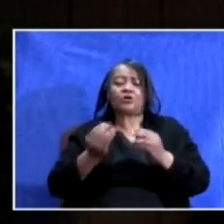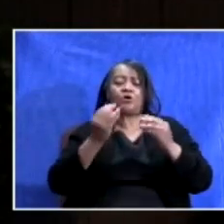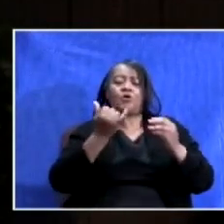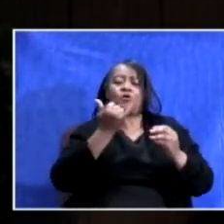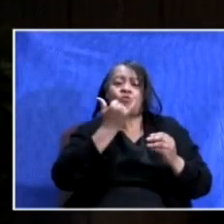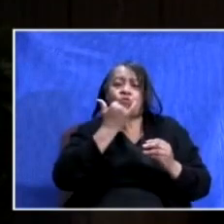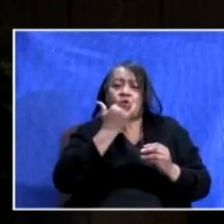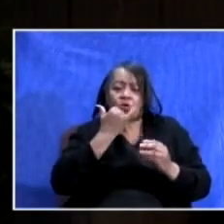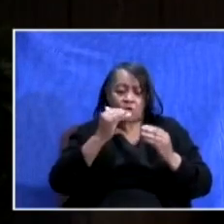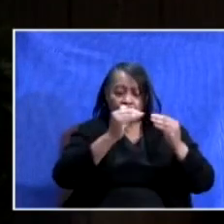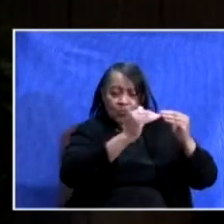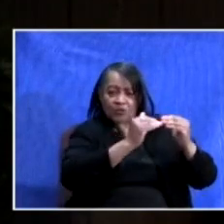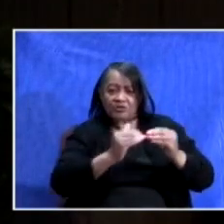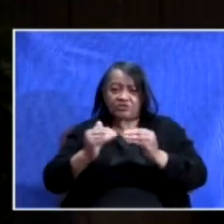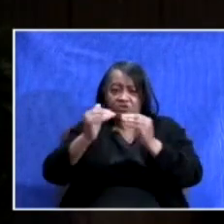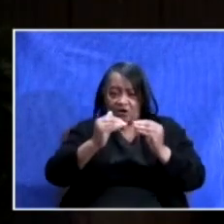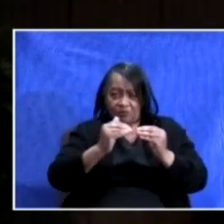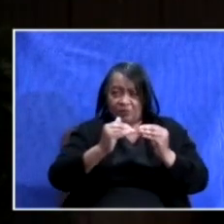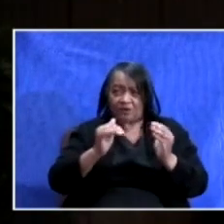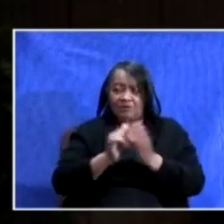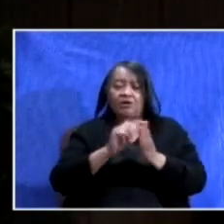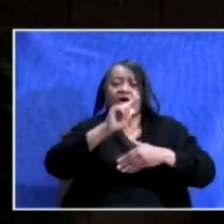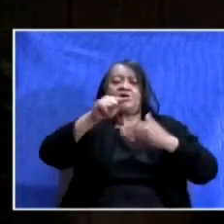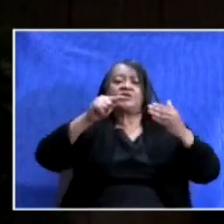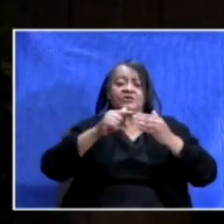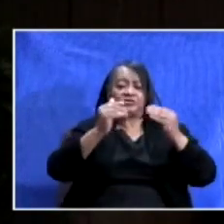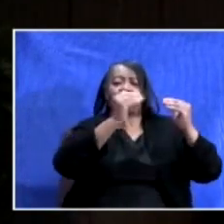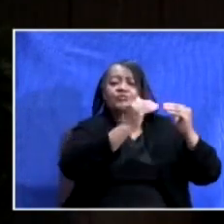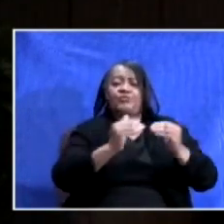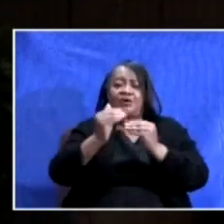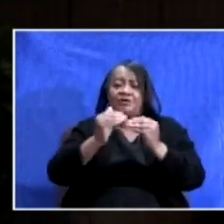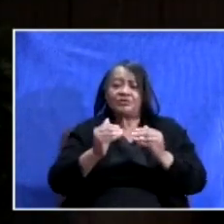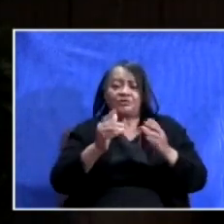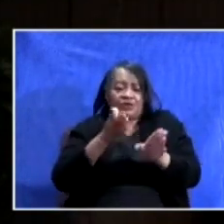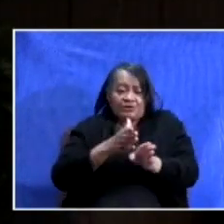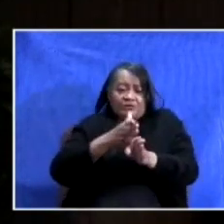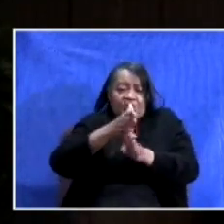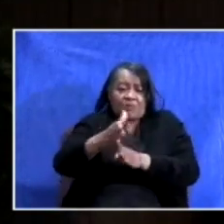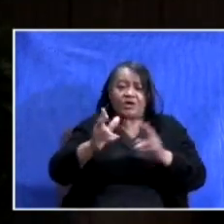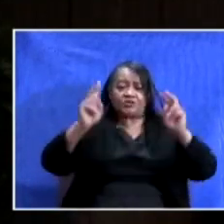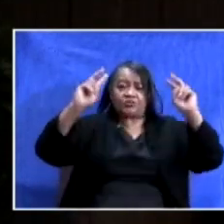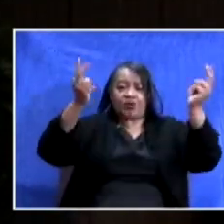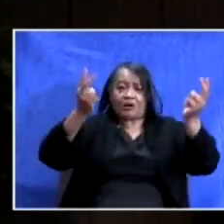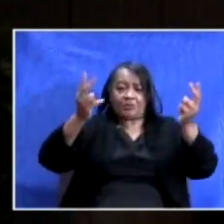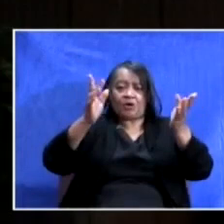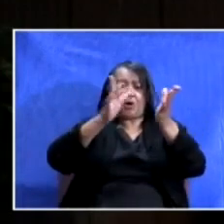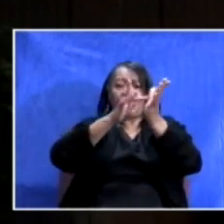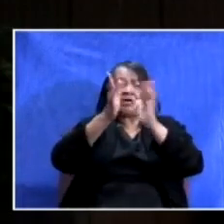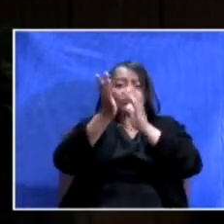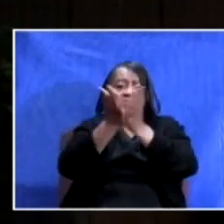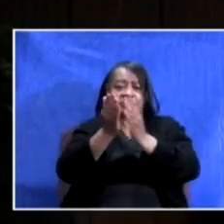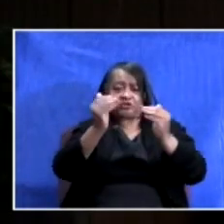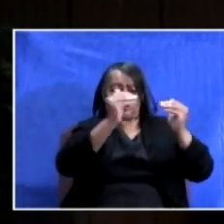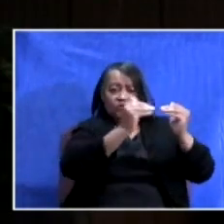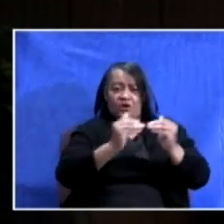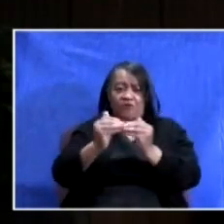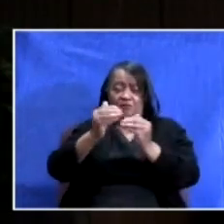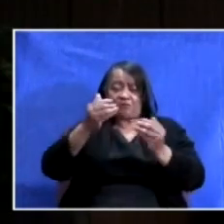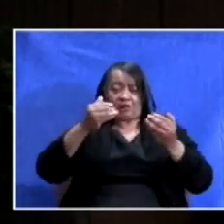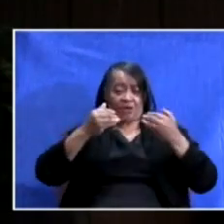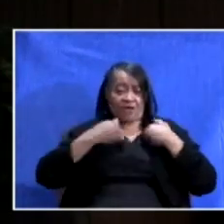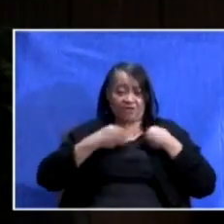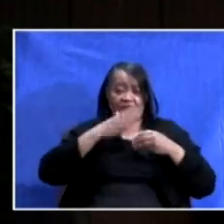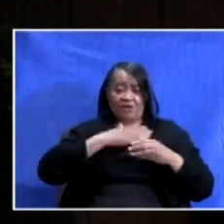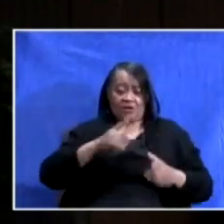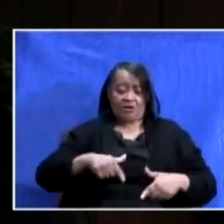injustice. It's all about justice, which is a major theme in the Bible, justice. I have in